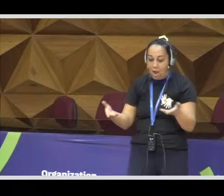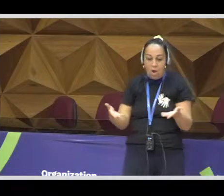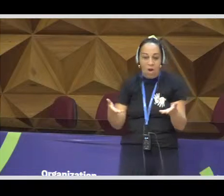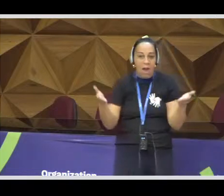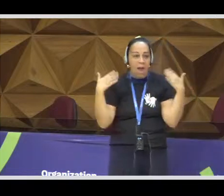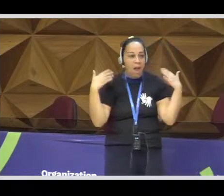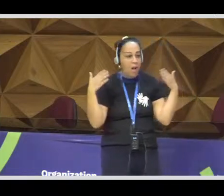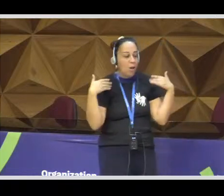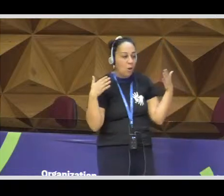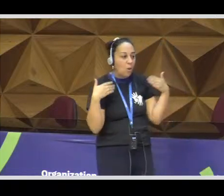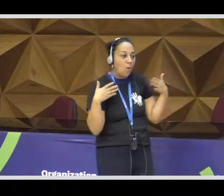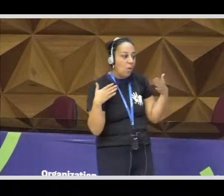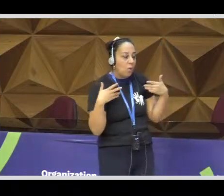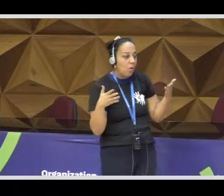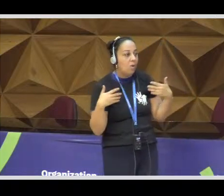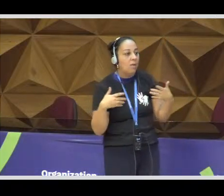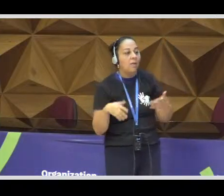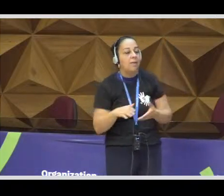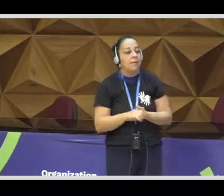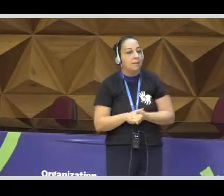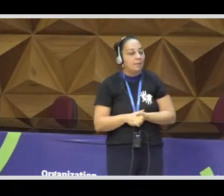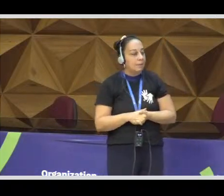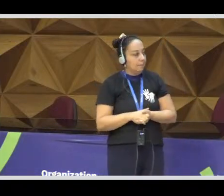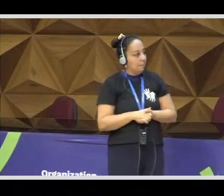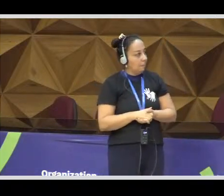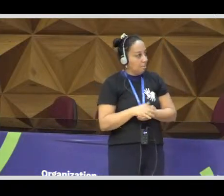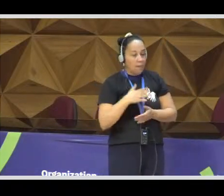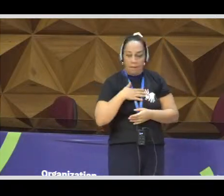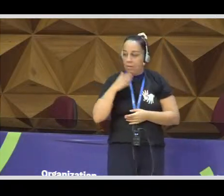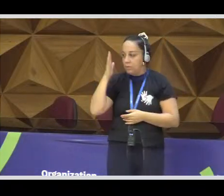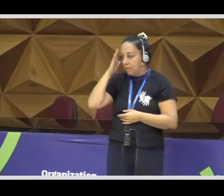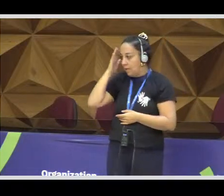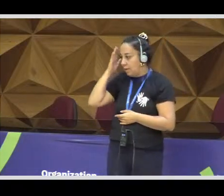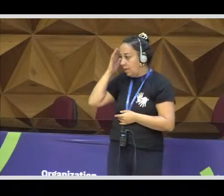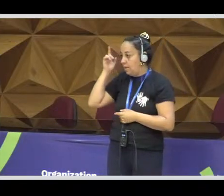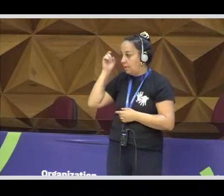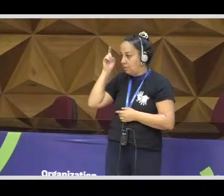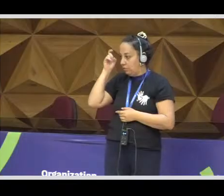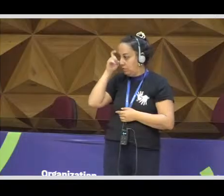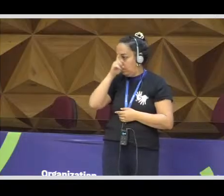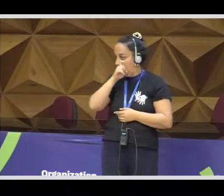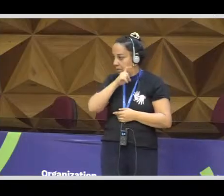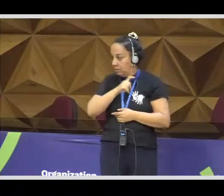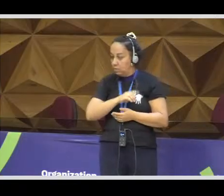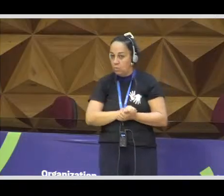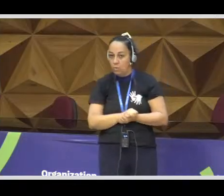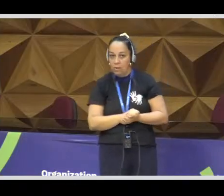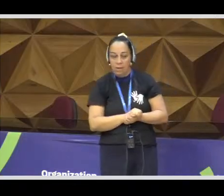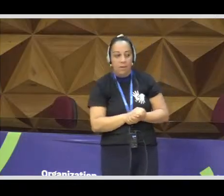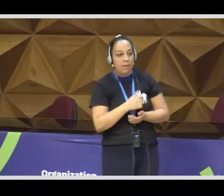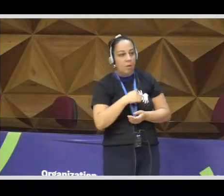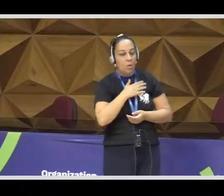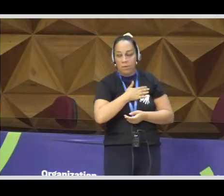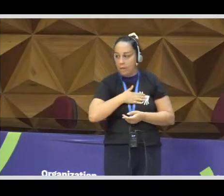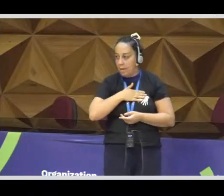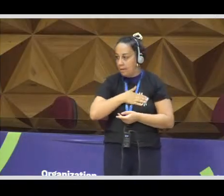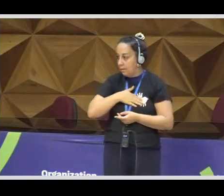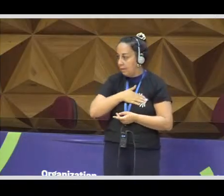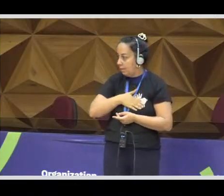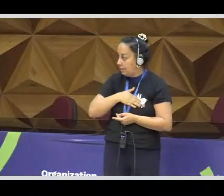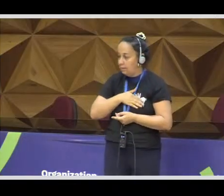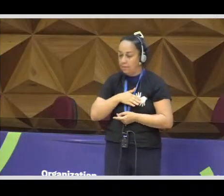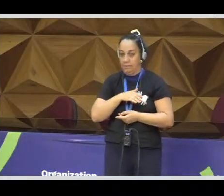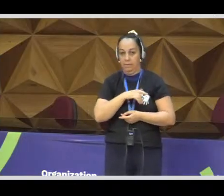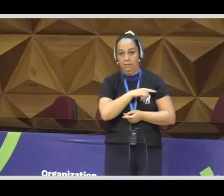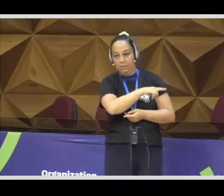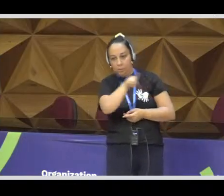that not easy for everyone. So I hope that you'll be here to the end for very